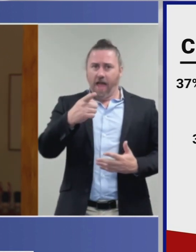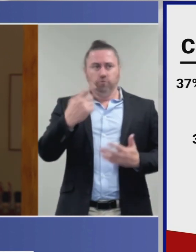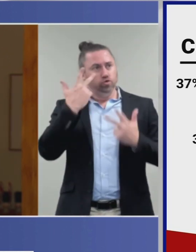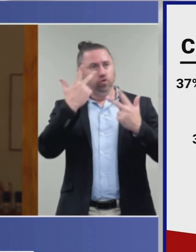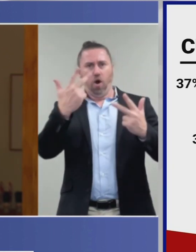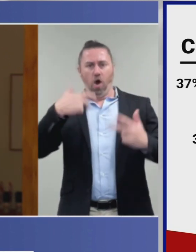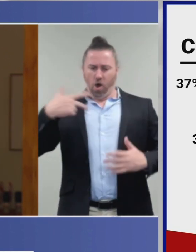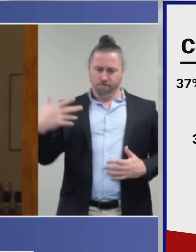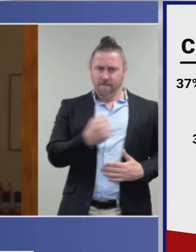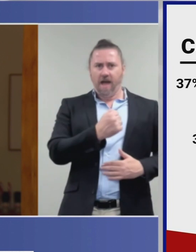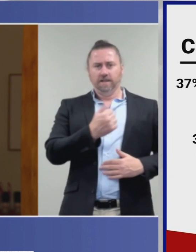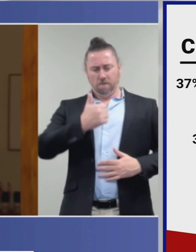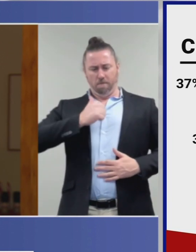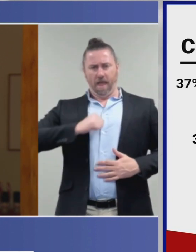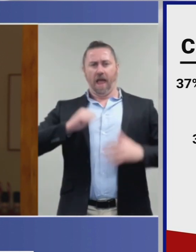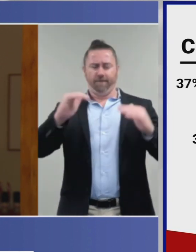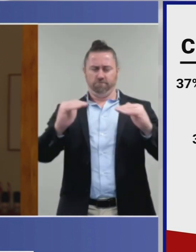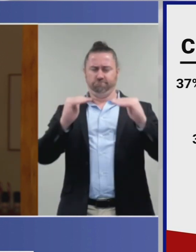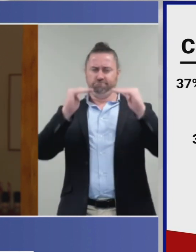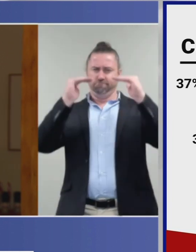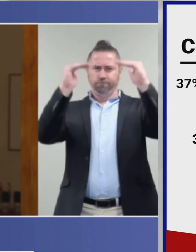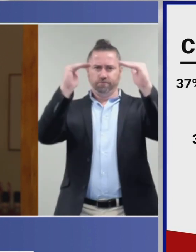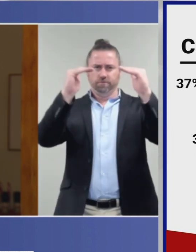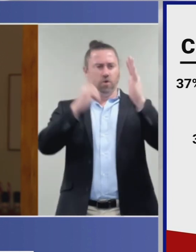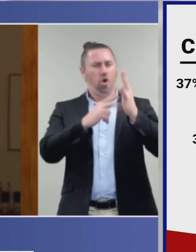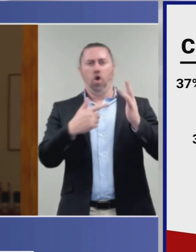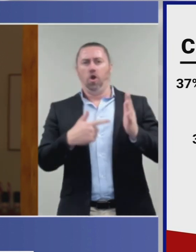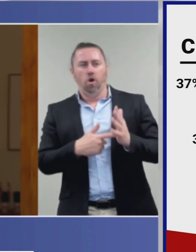need for those higher standards, not for lesser.